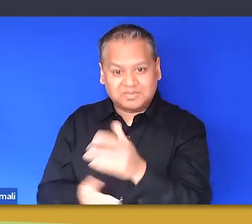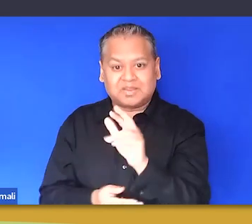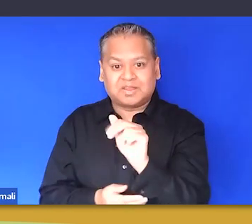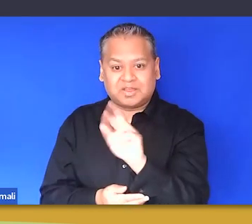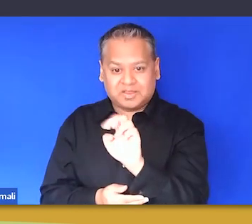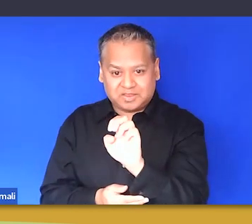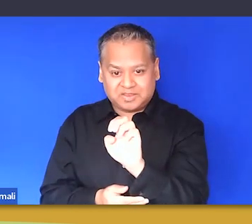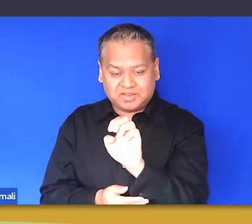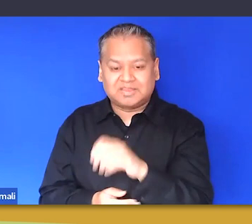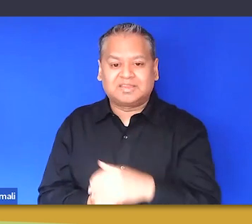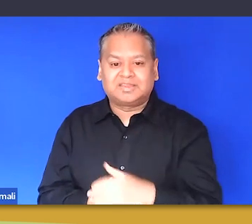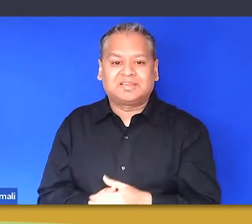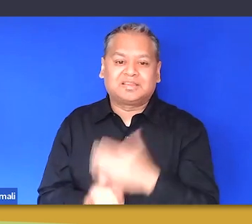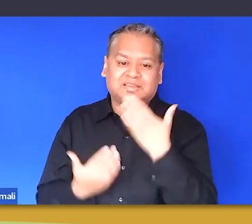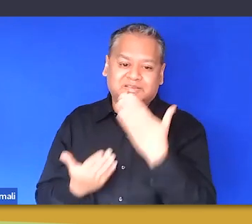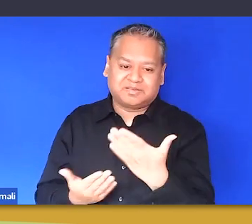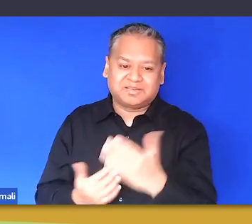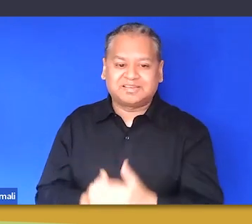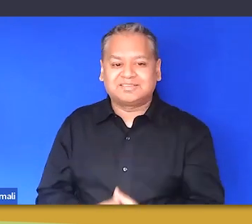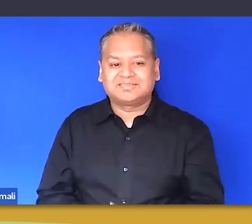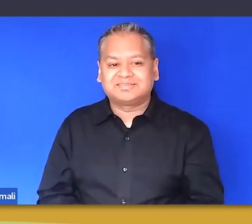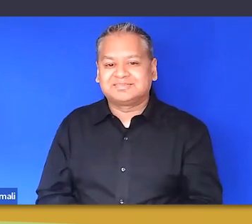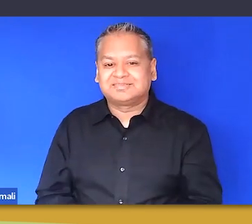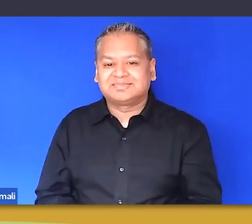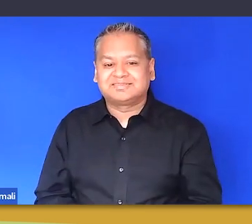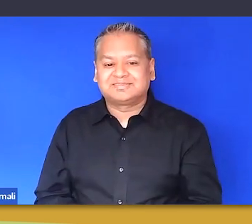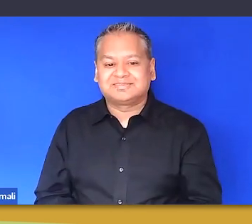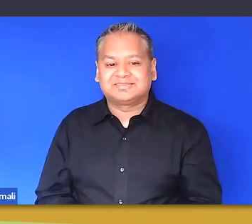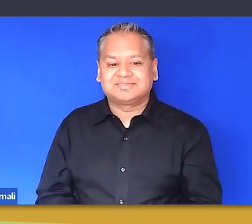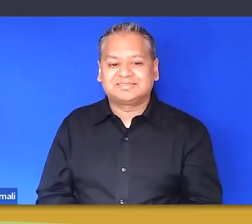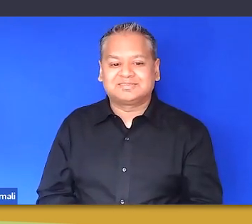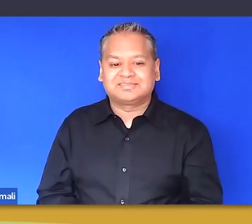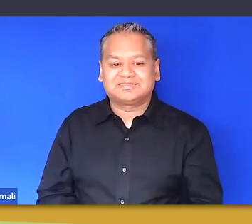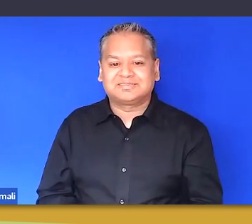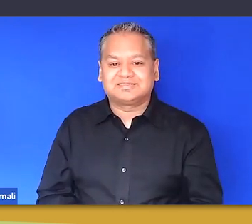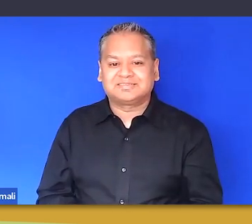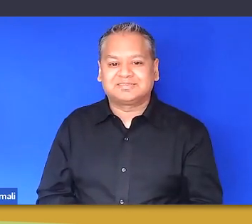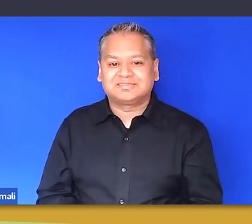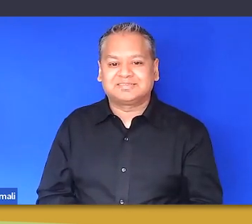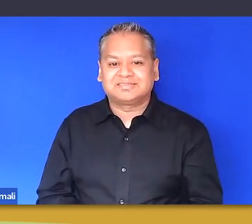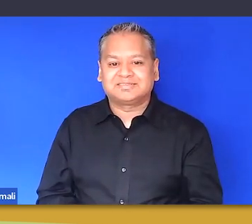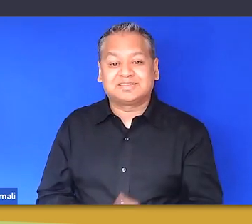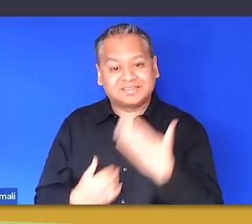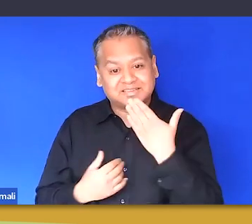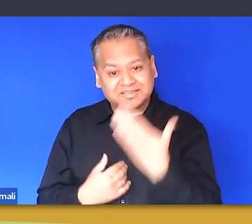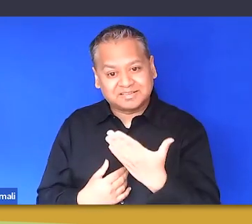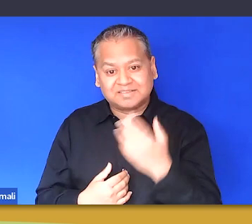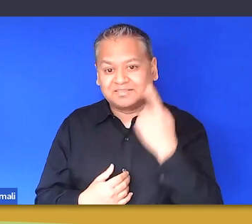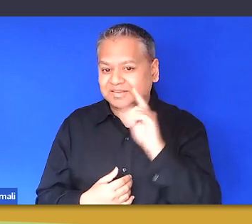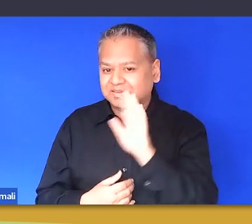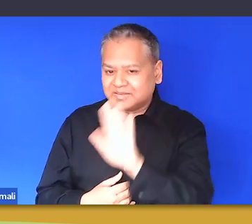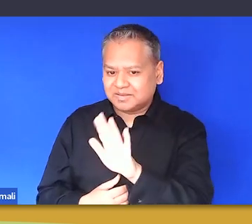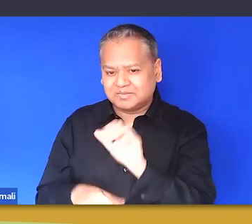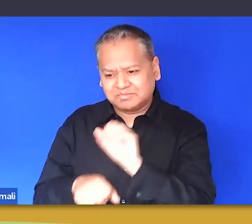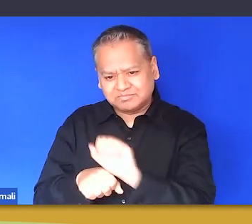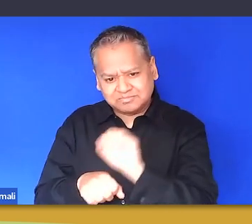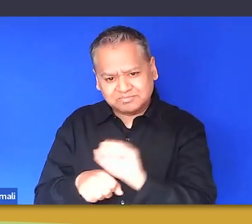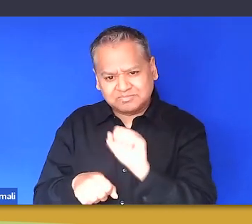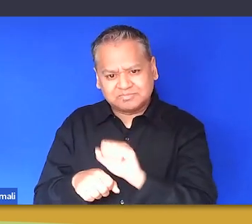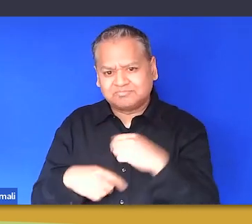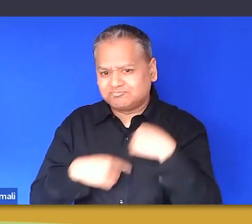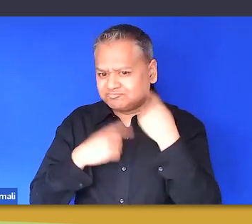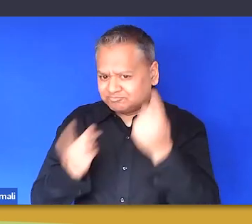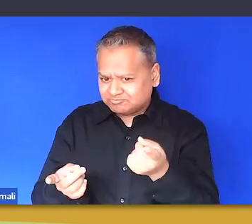Thank you, Sally, for your dedication to make your community a more inclusive and welcoming place for everyone. Thank you so